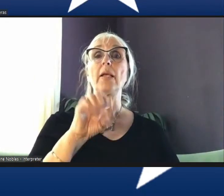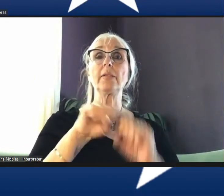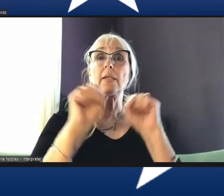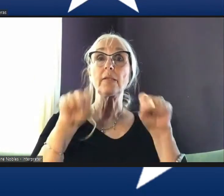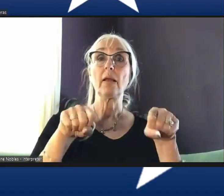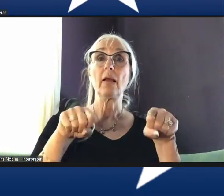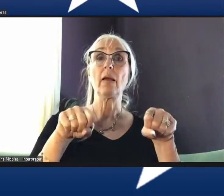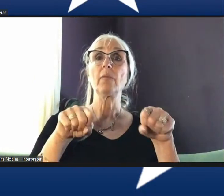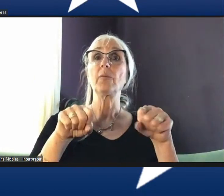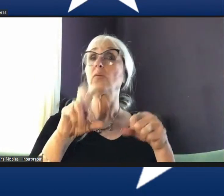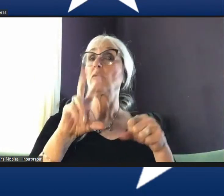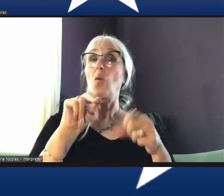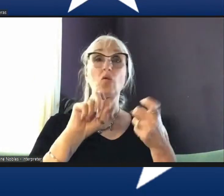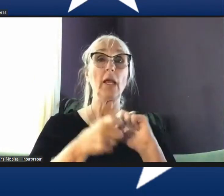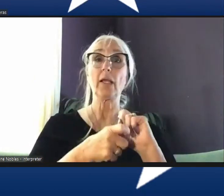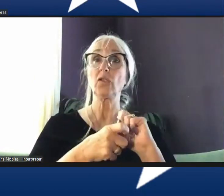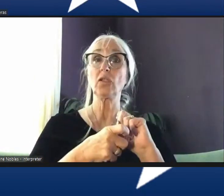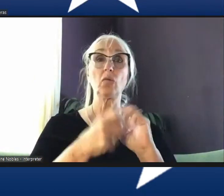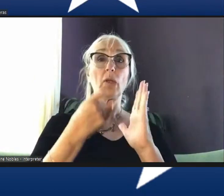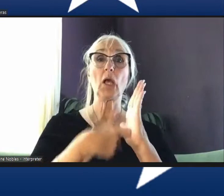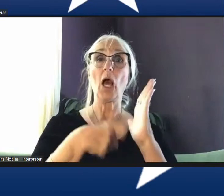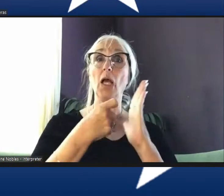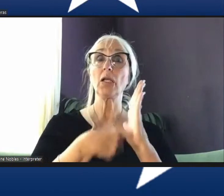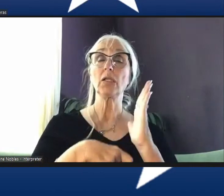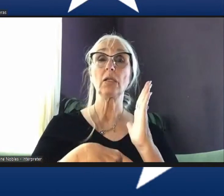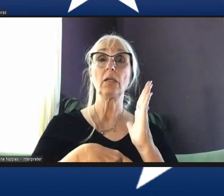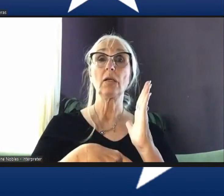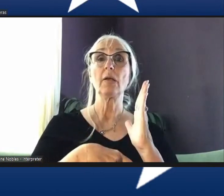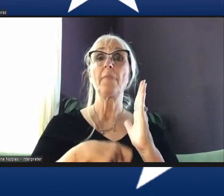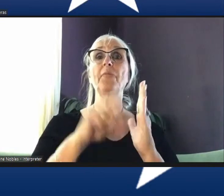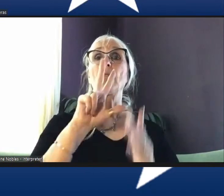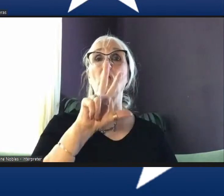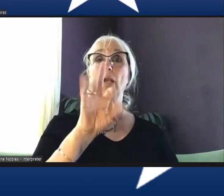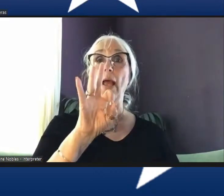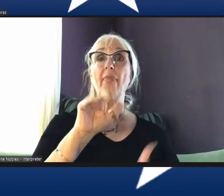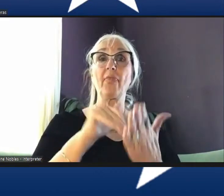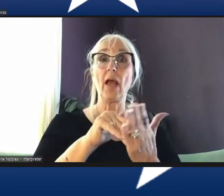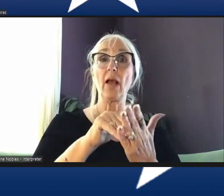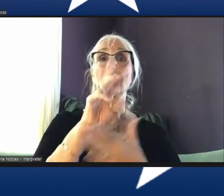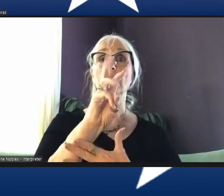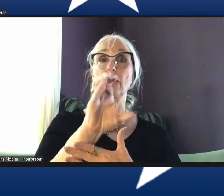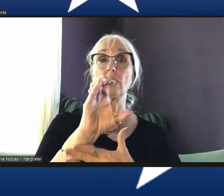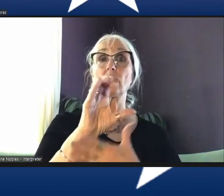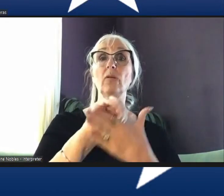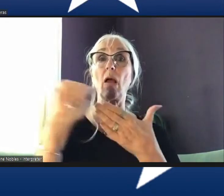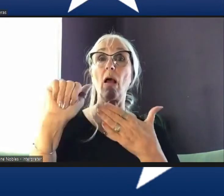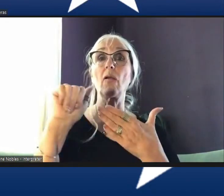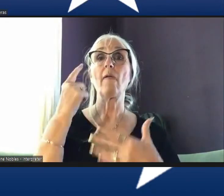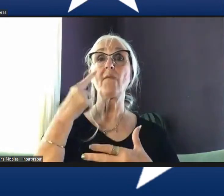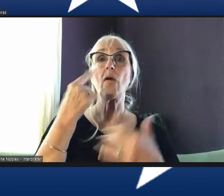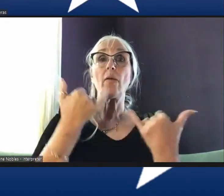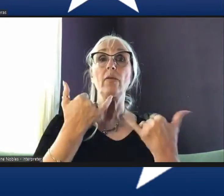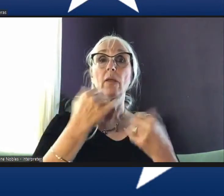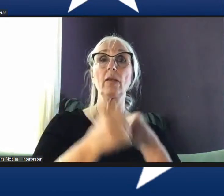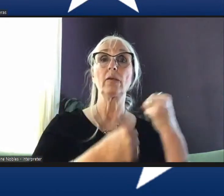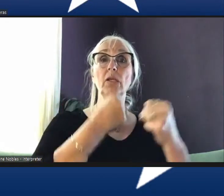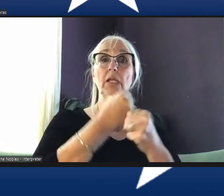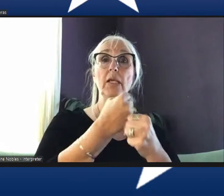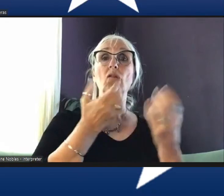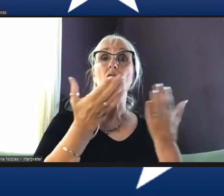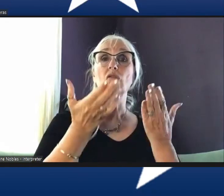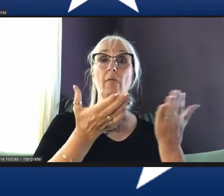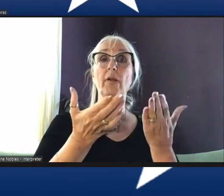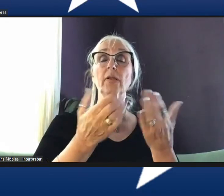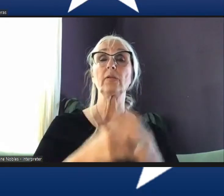no change in cost. That is $39,600 for this year's service.